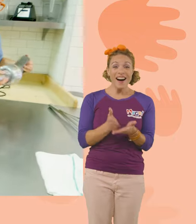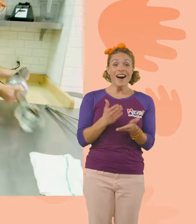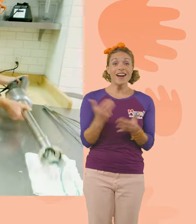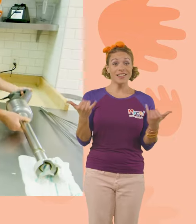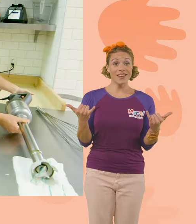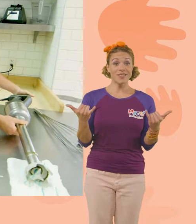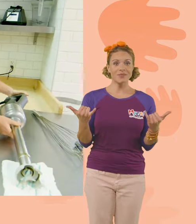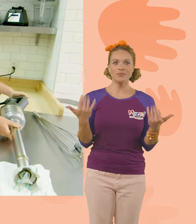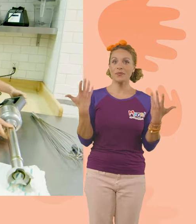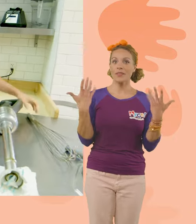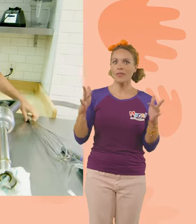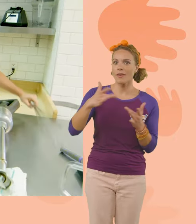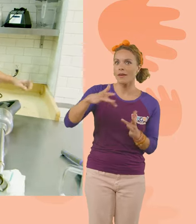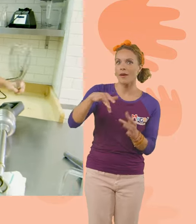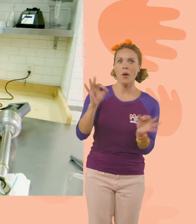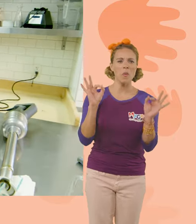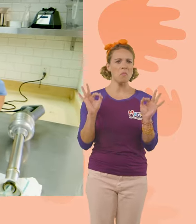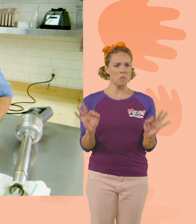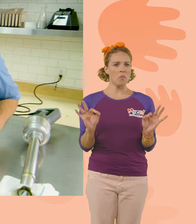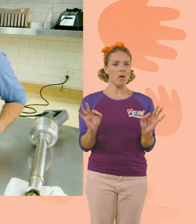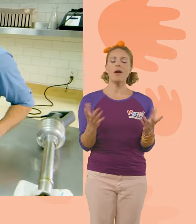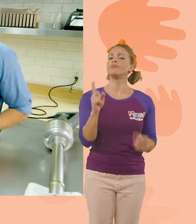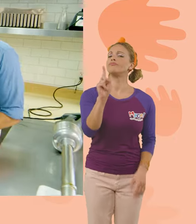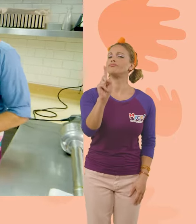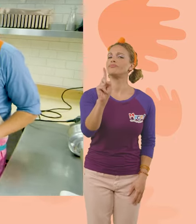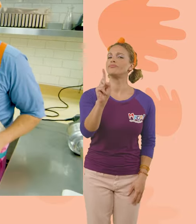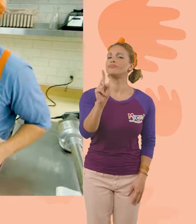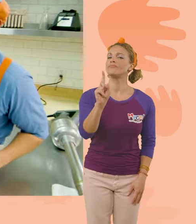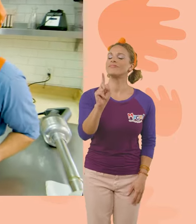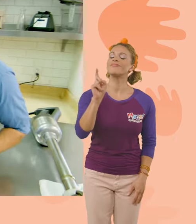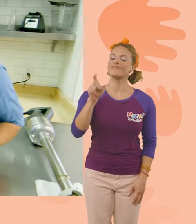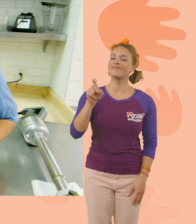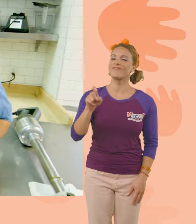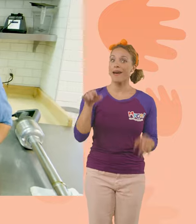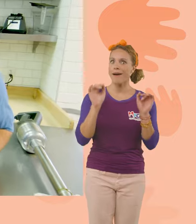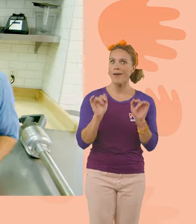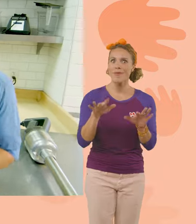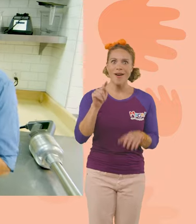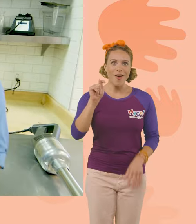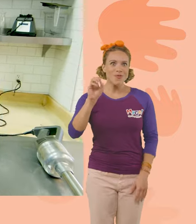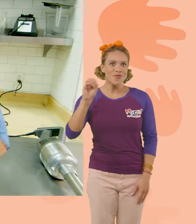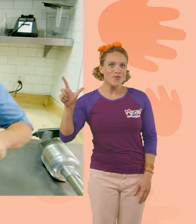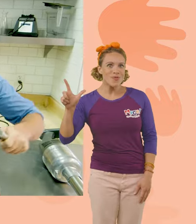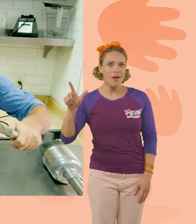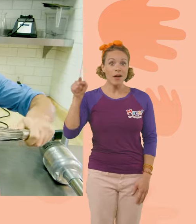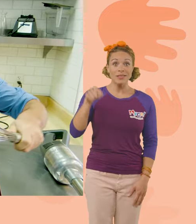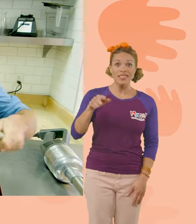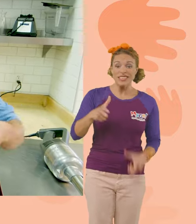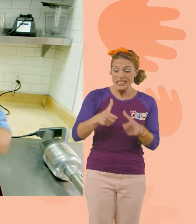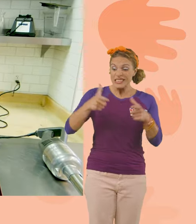Whoa! All right, now it's all mixed up. Wait a second though. We need the magic tool. This